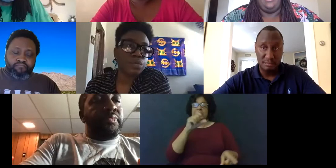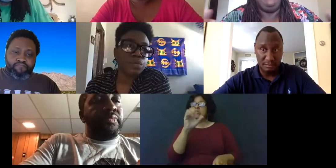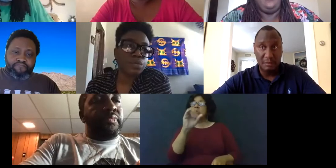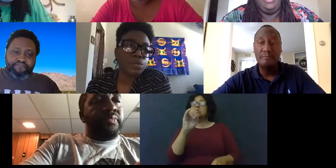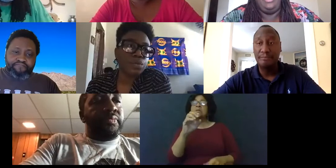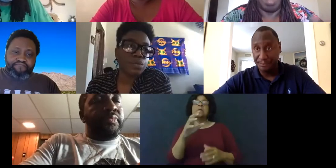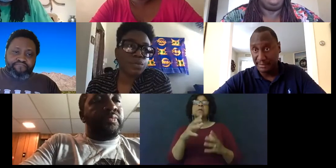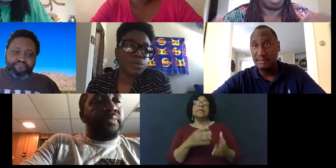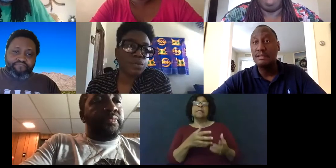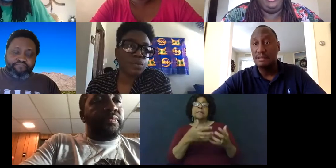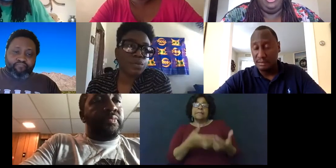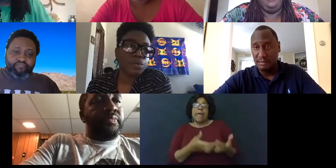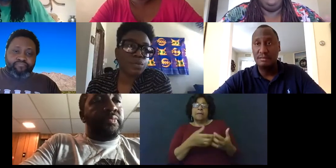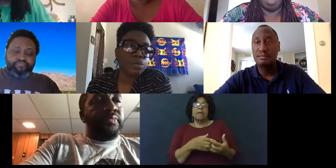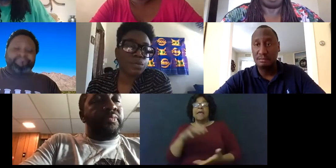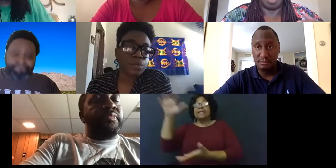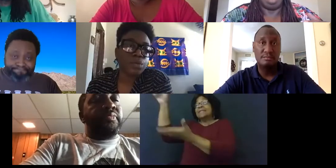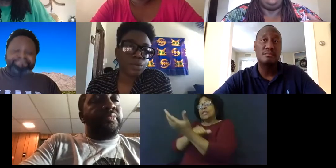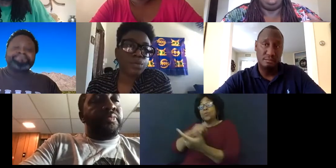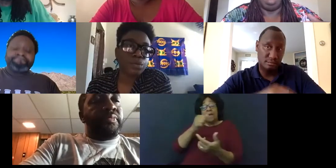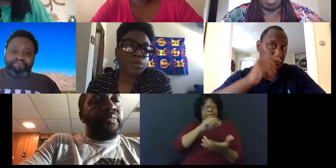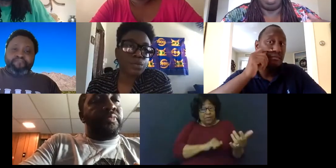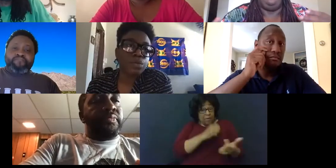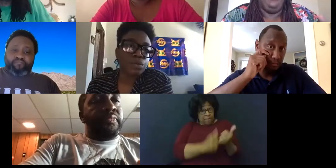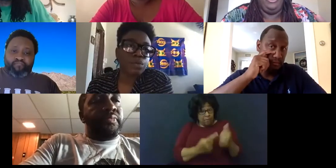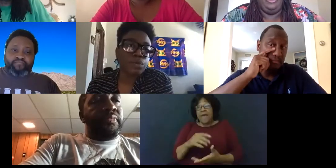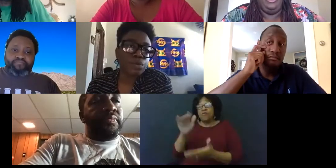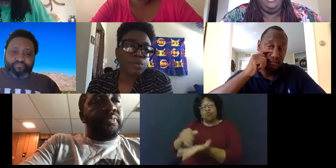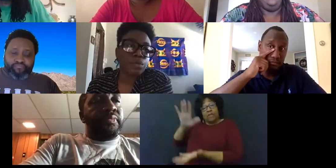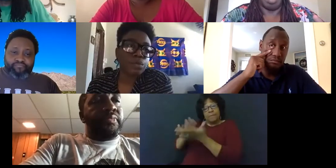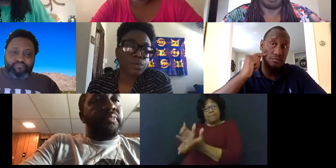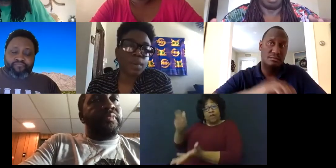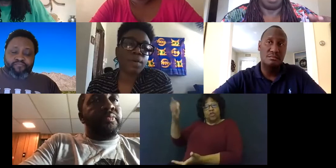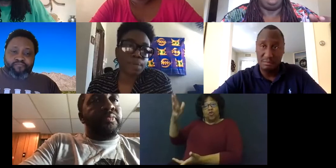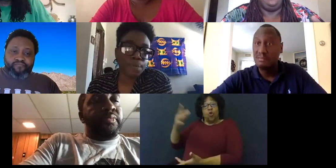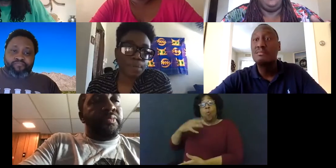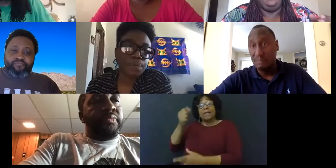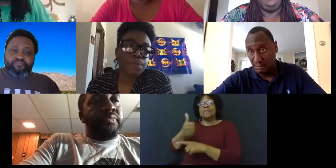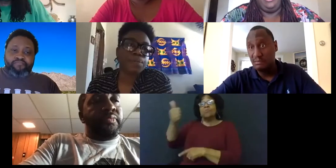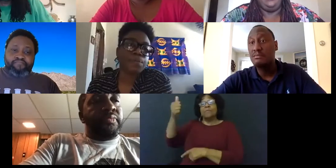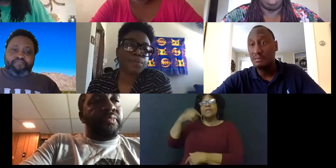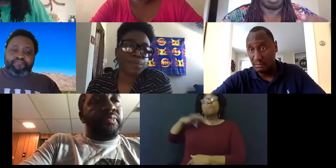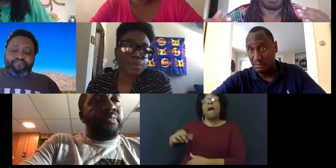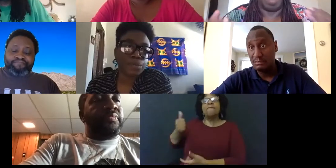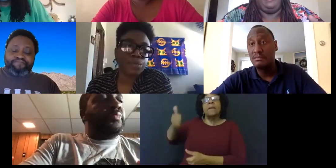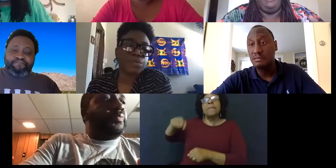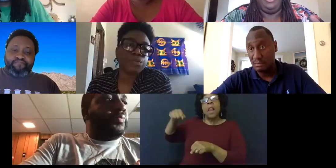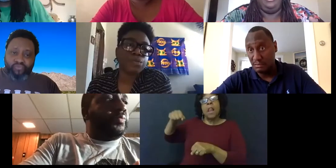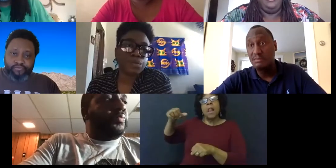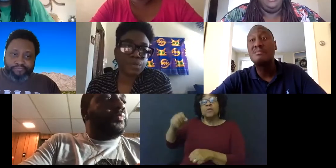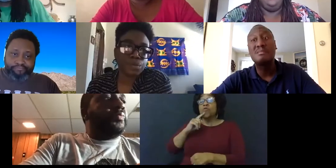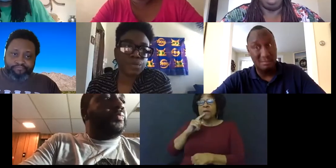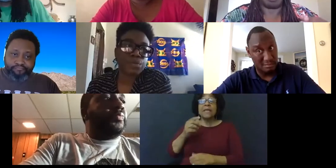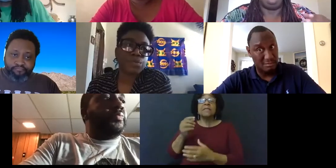takes away from everybody, and the rich get richer. White supremacy is profitable. And that's the very first thing we need to address, is that it is